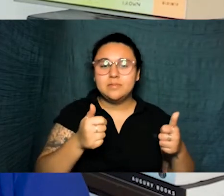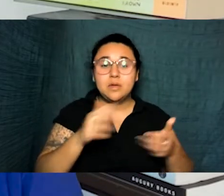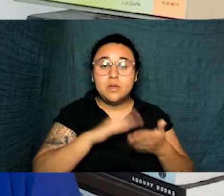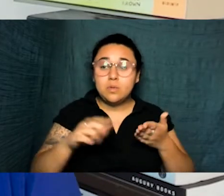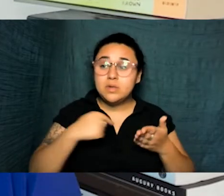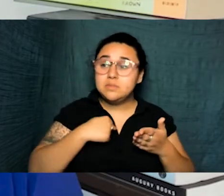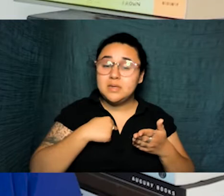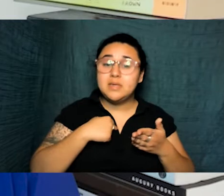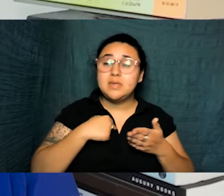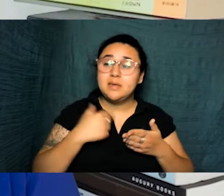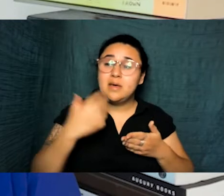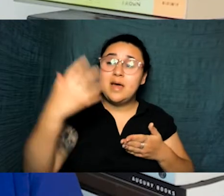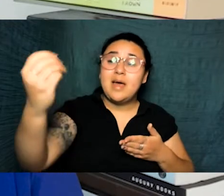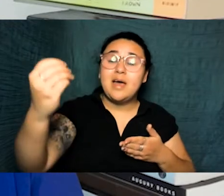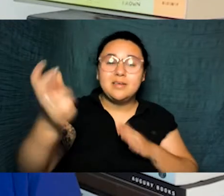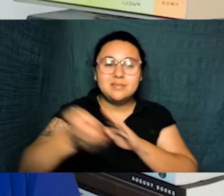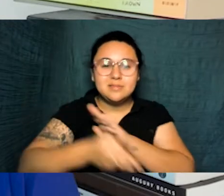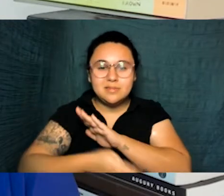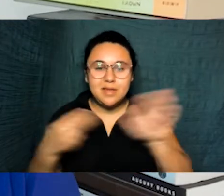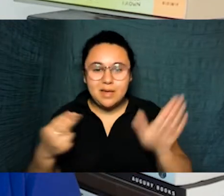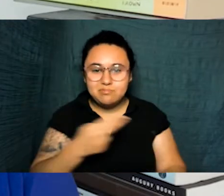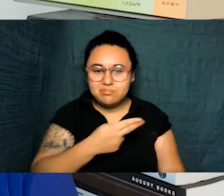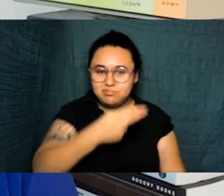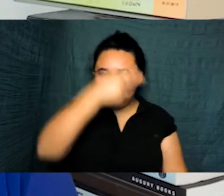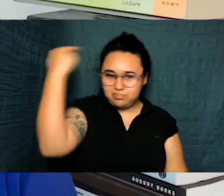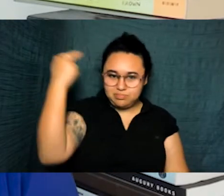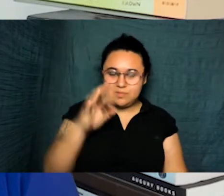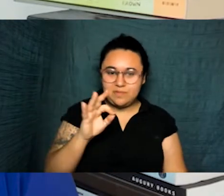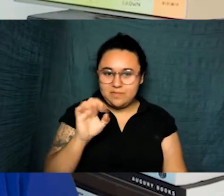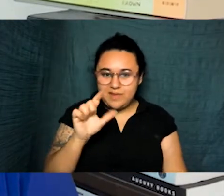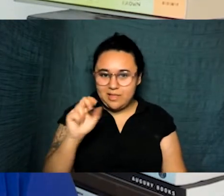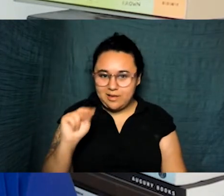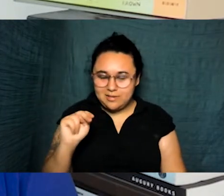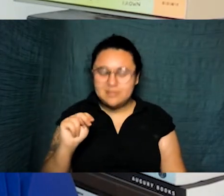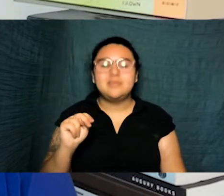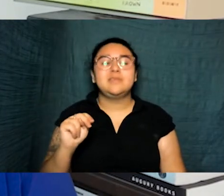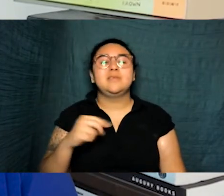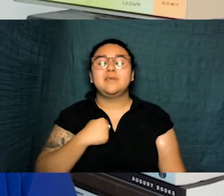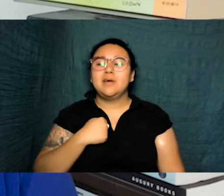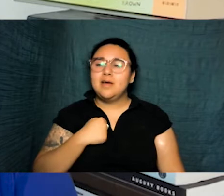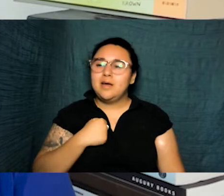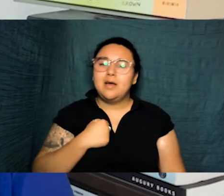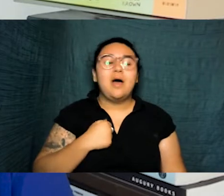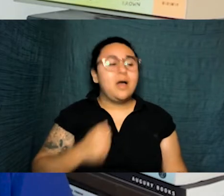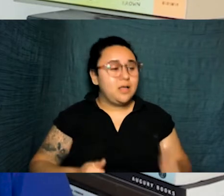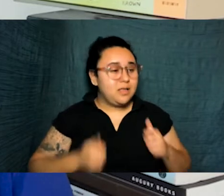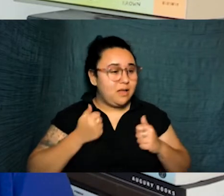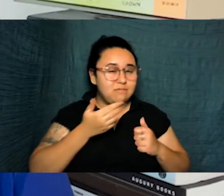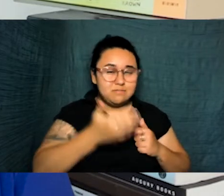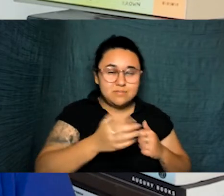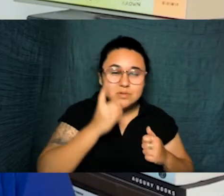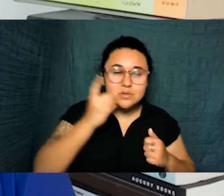felon. I wonder how I will feel. I've lived in honor dorms and gained respect by my actions